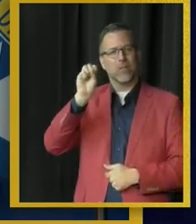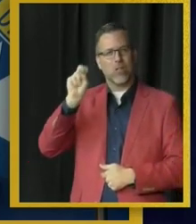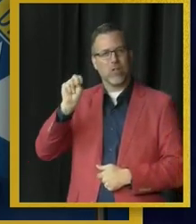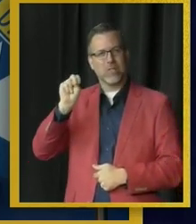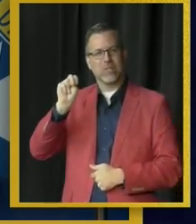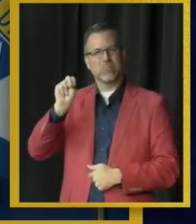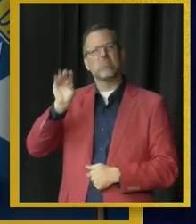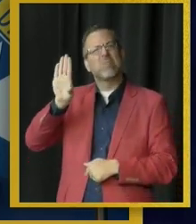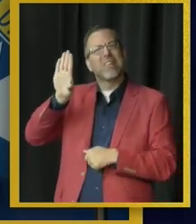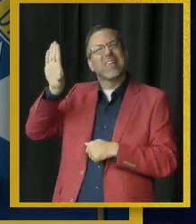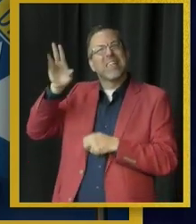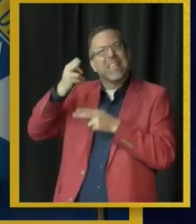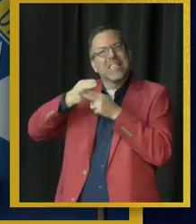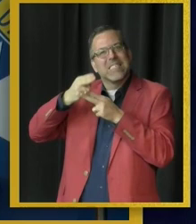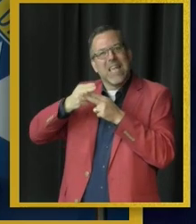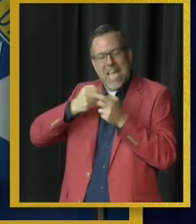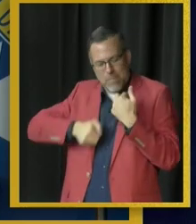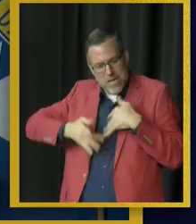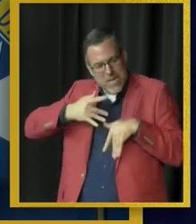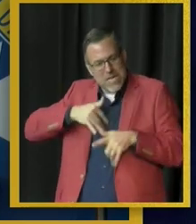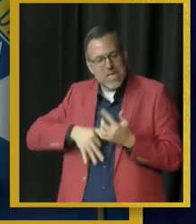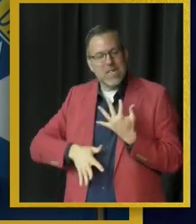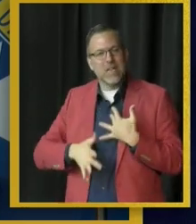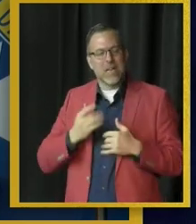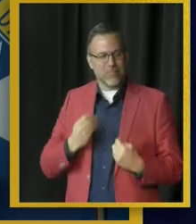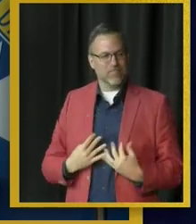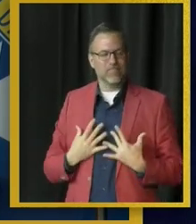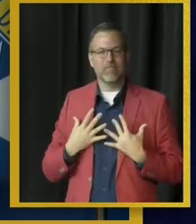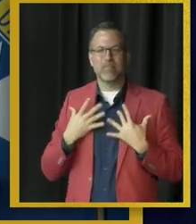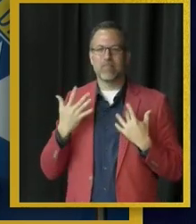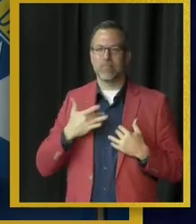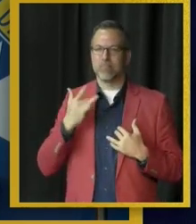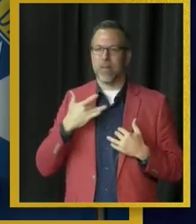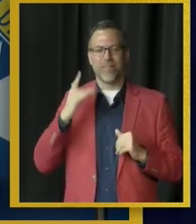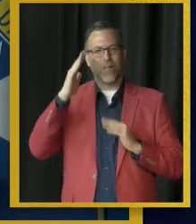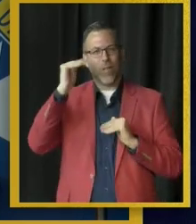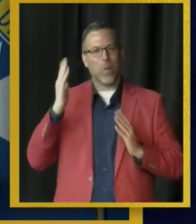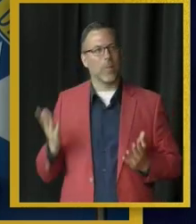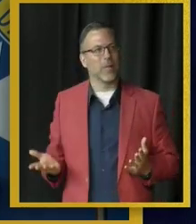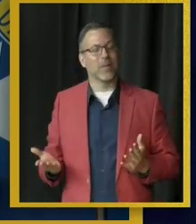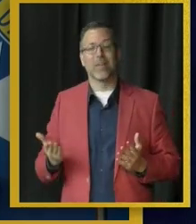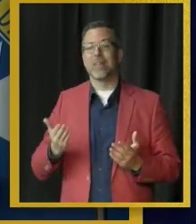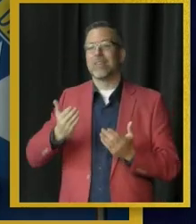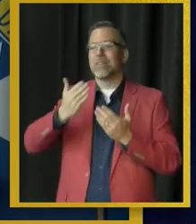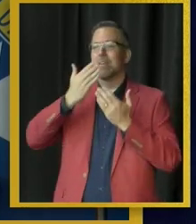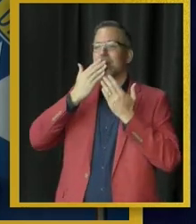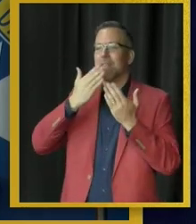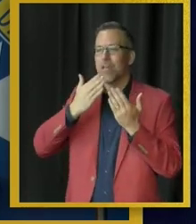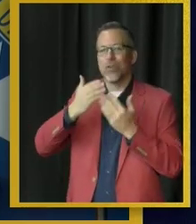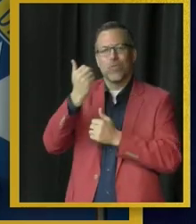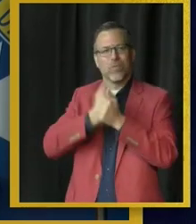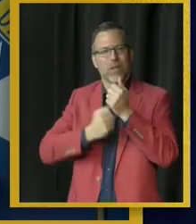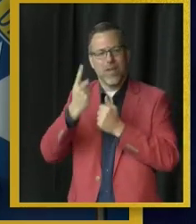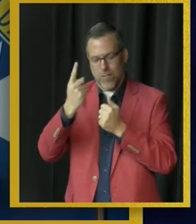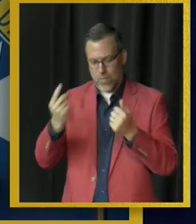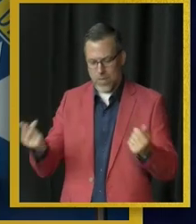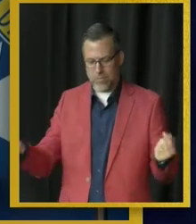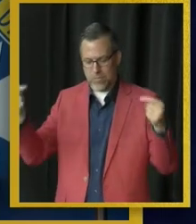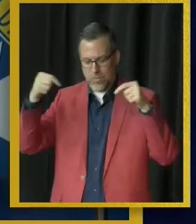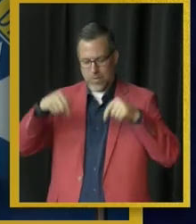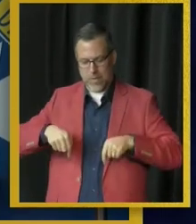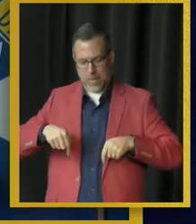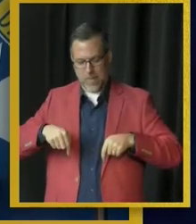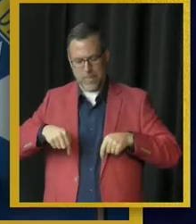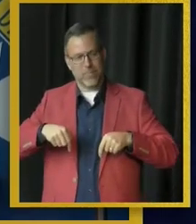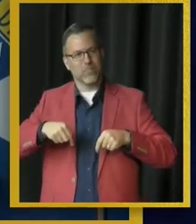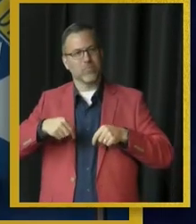a ripple effect in my body and gives me the spirit of hope. So thank you for all of you who've made James Lawson